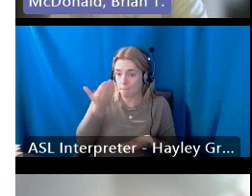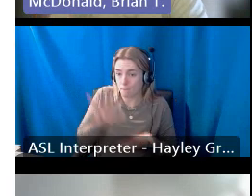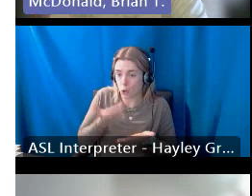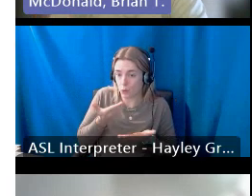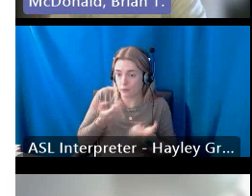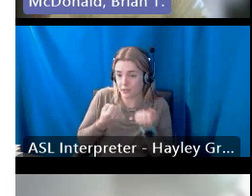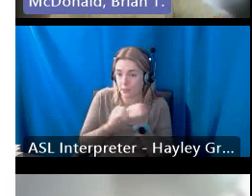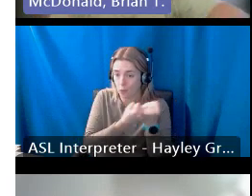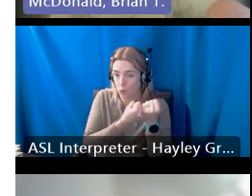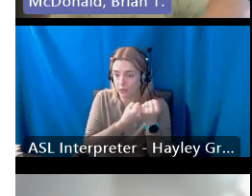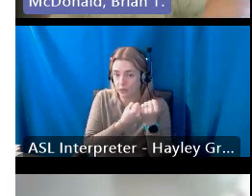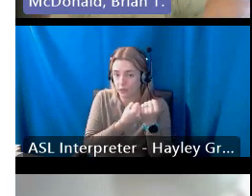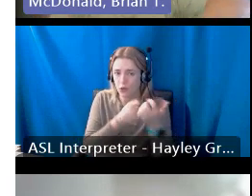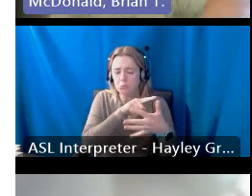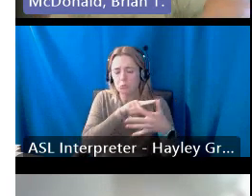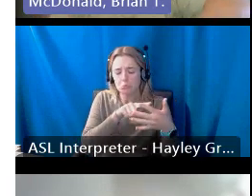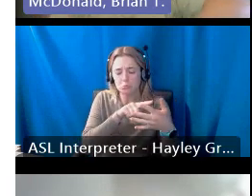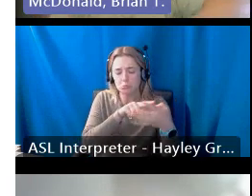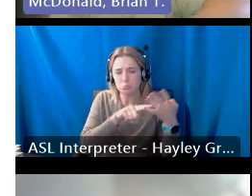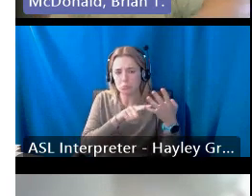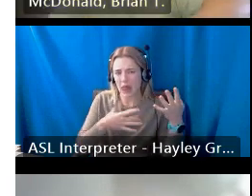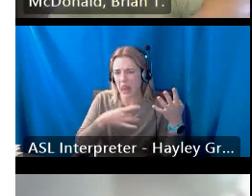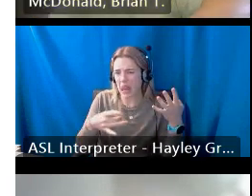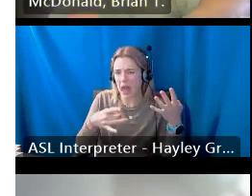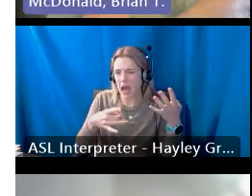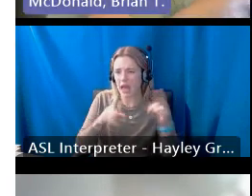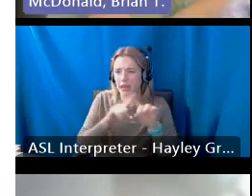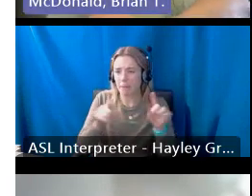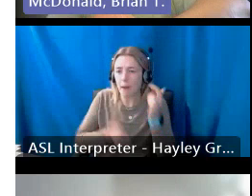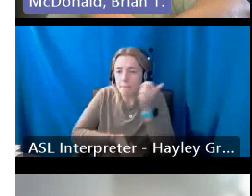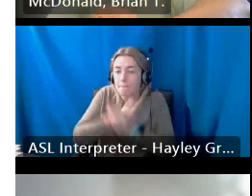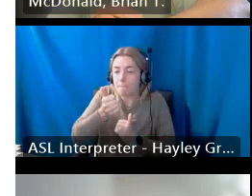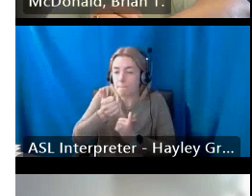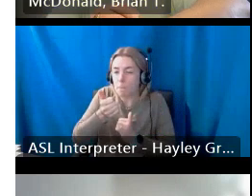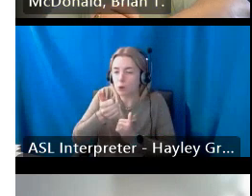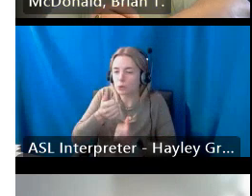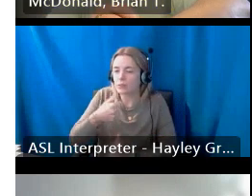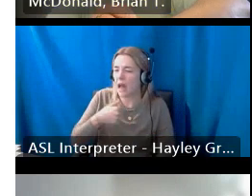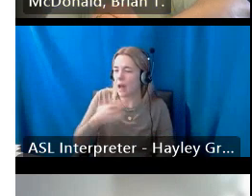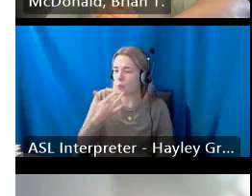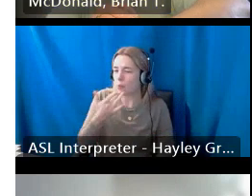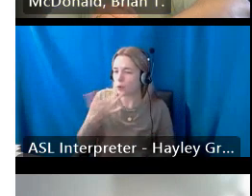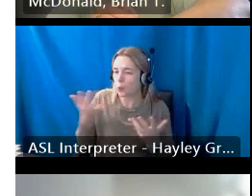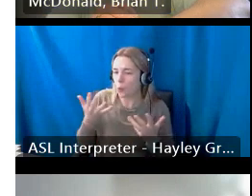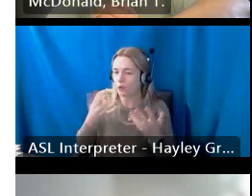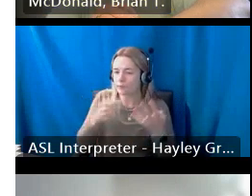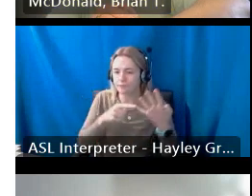I land on analysis and interpretation. Okay.